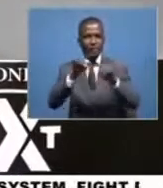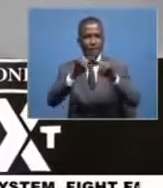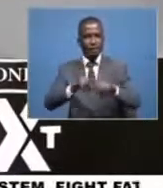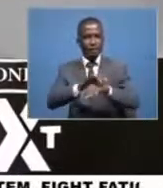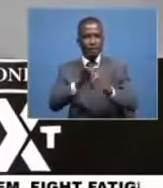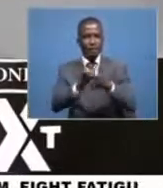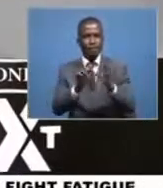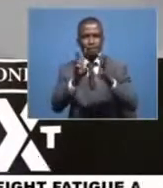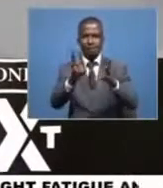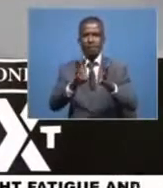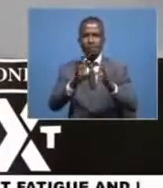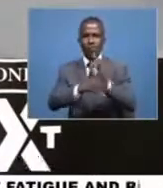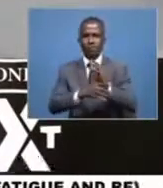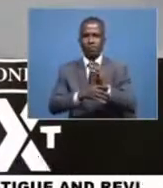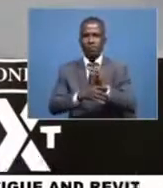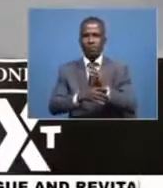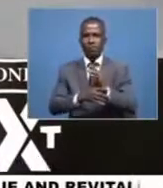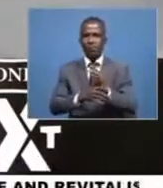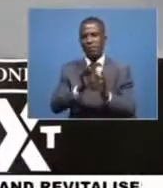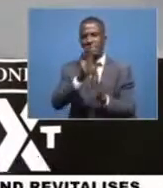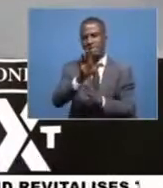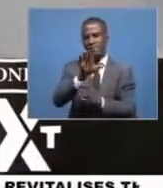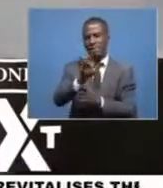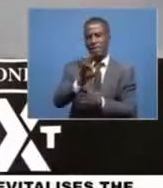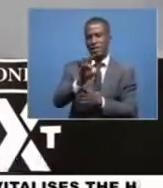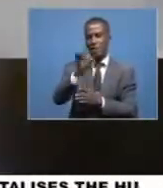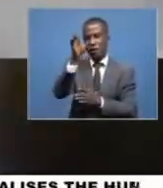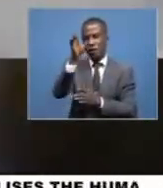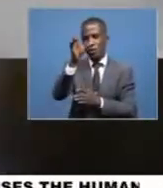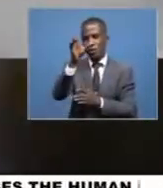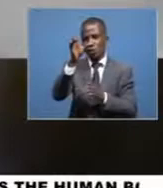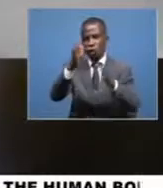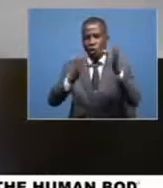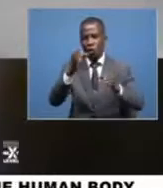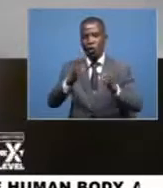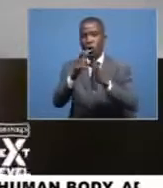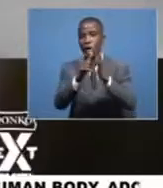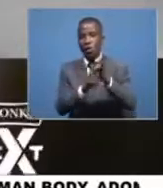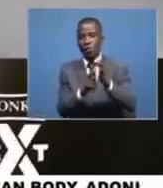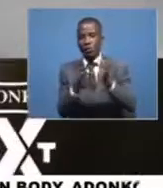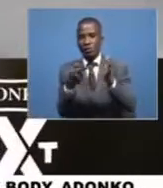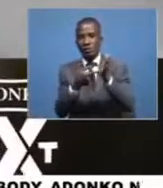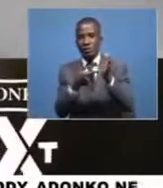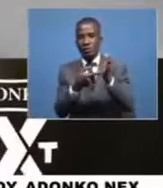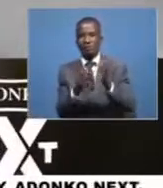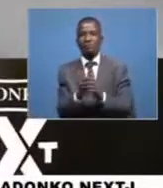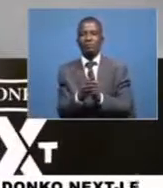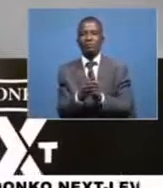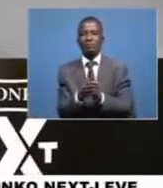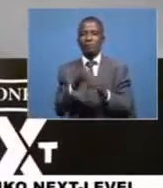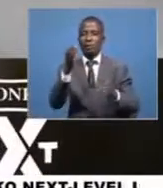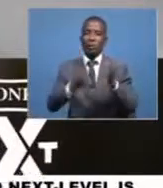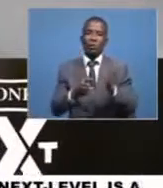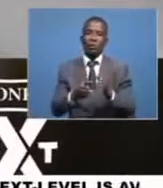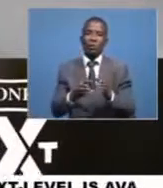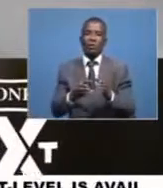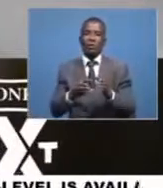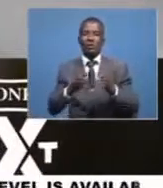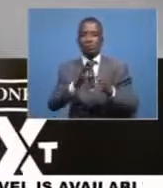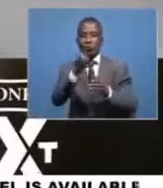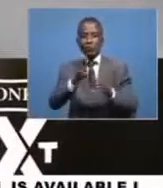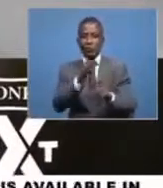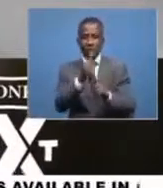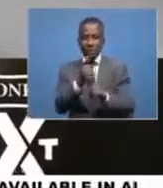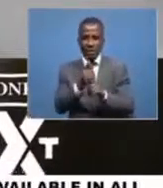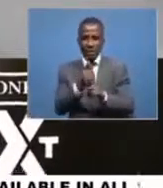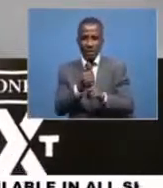to Section 858 of the Courts Act. It's discretion. That's why it says the court may either on its own motion or